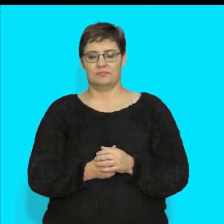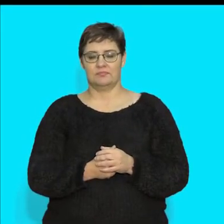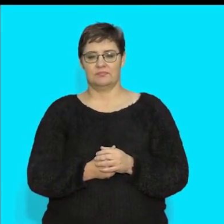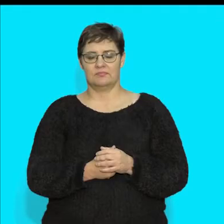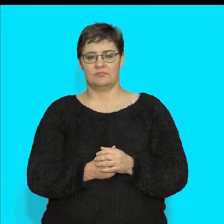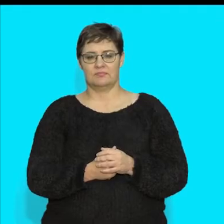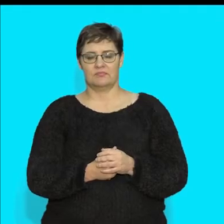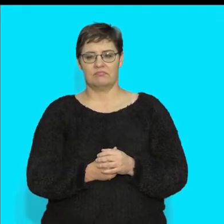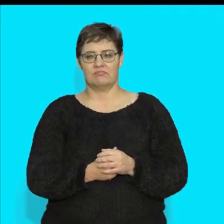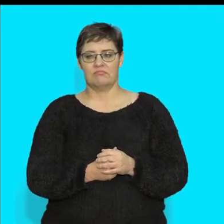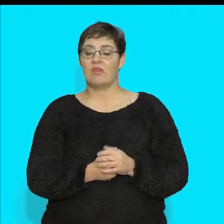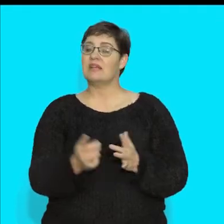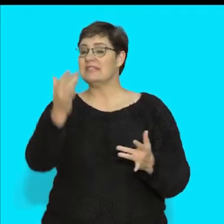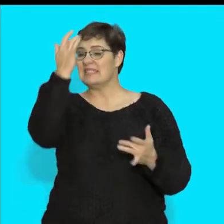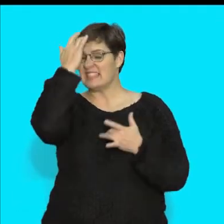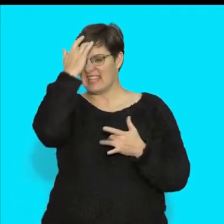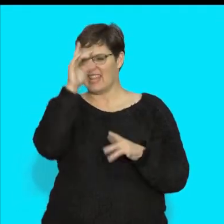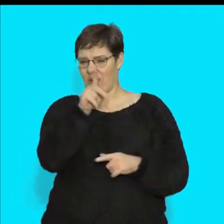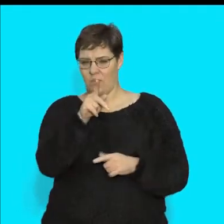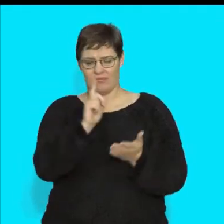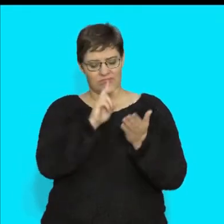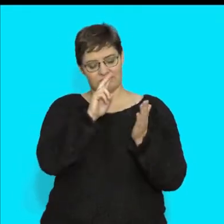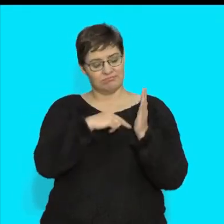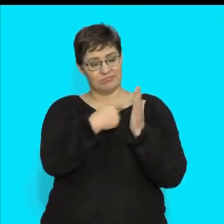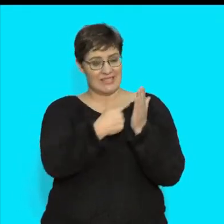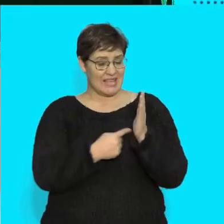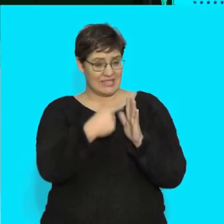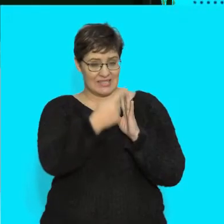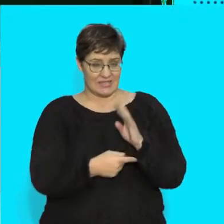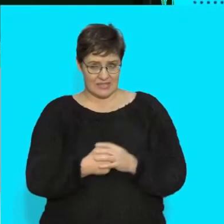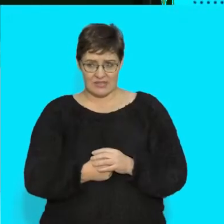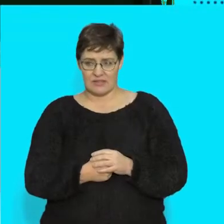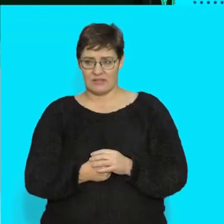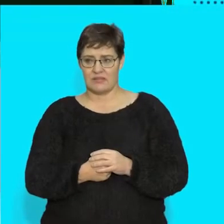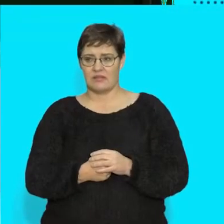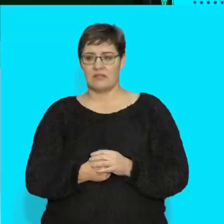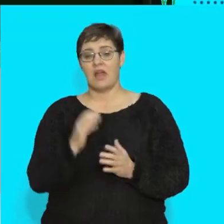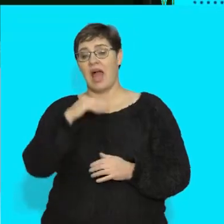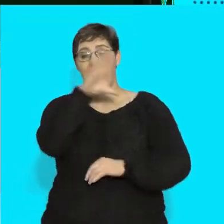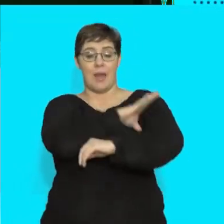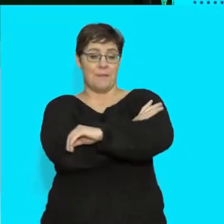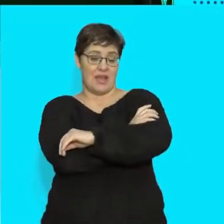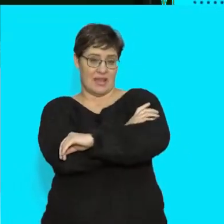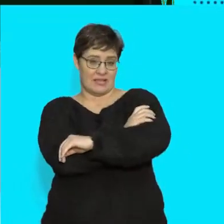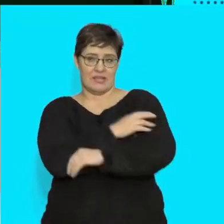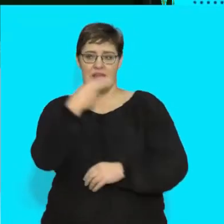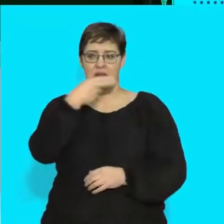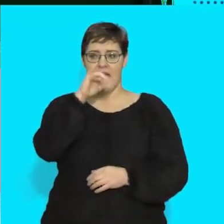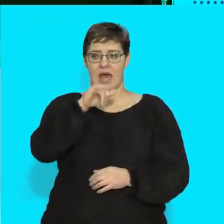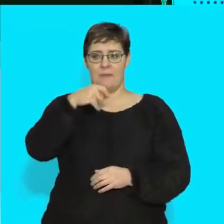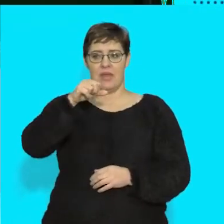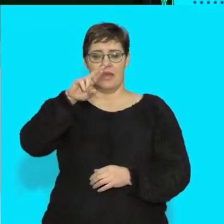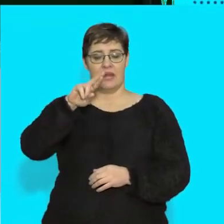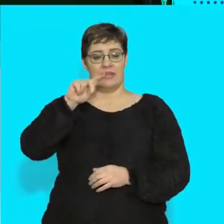Okay, so the diseases that we are going to look at now, we're going to look at high blood pressure, hypertension, right, and